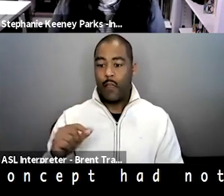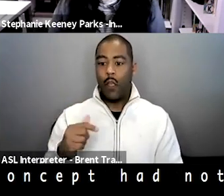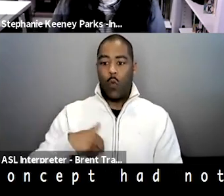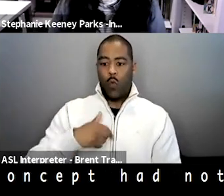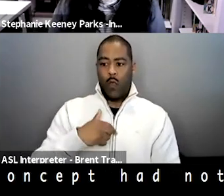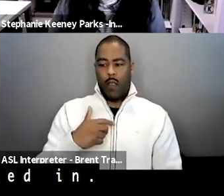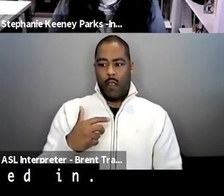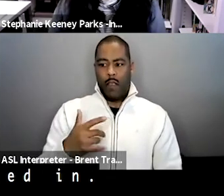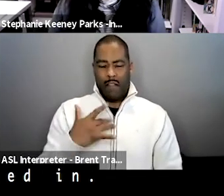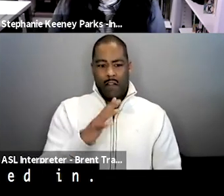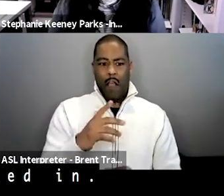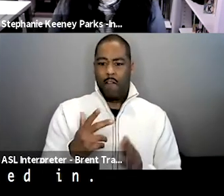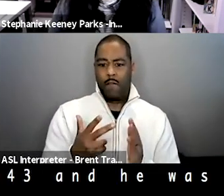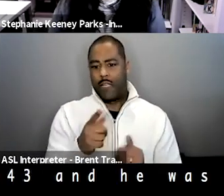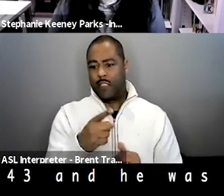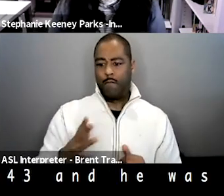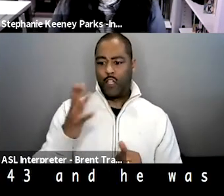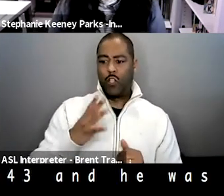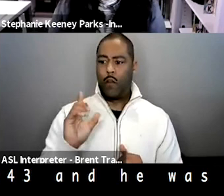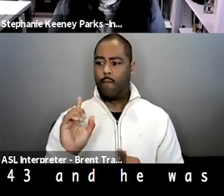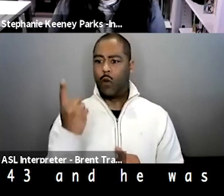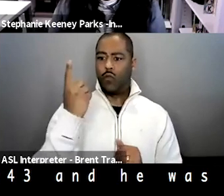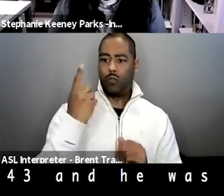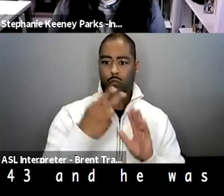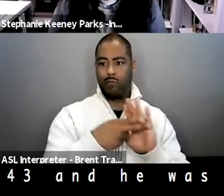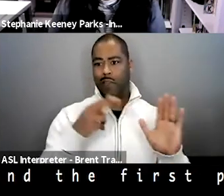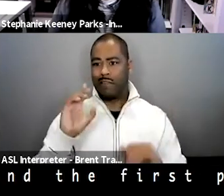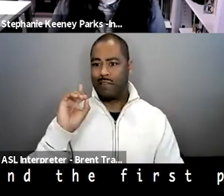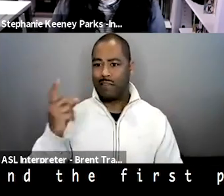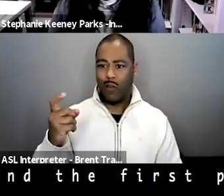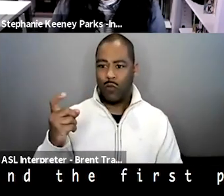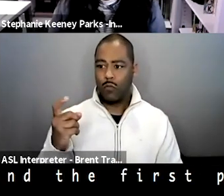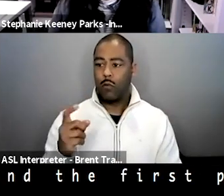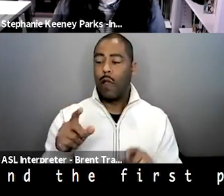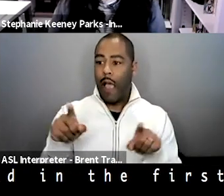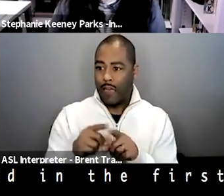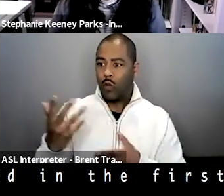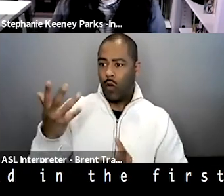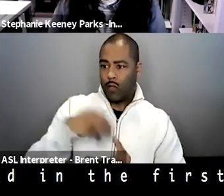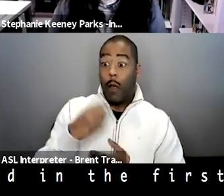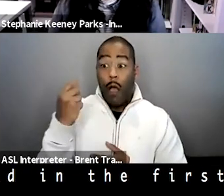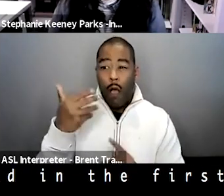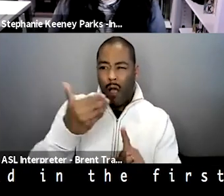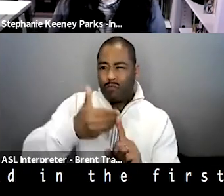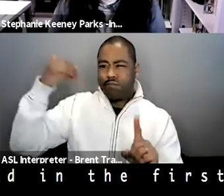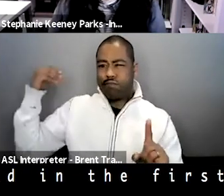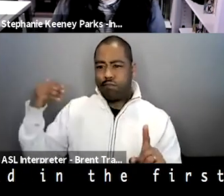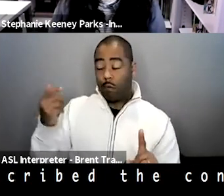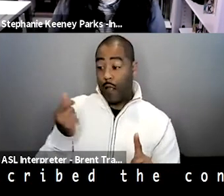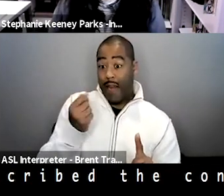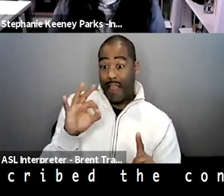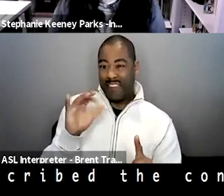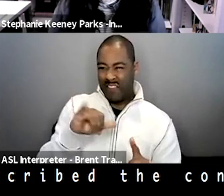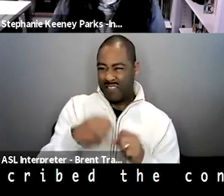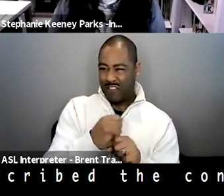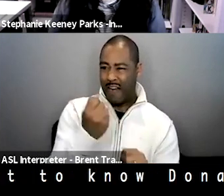autism, although certainly there have always been autistic people, but the concept had not really been nailed down. And so it was 1943, and he was a child,